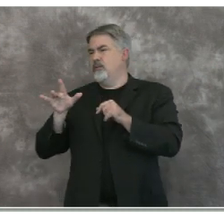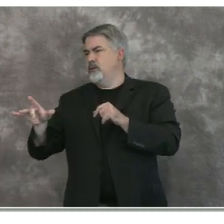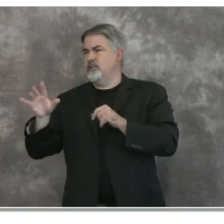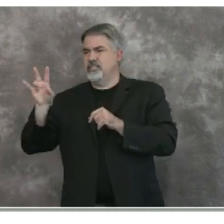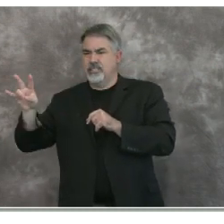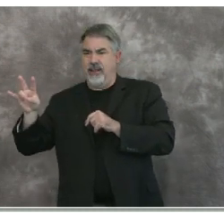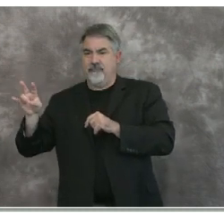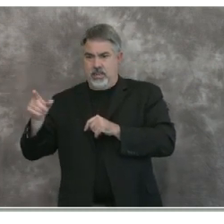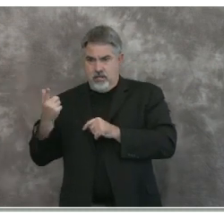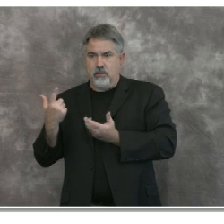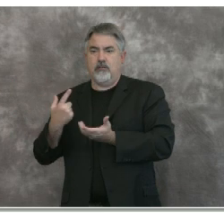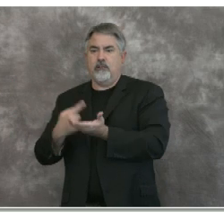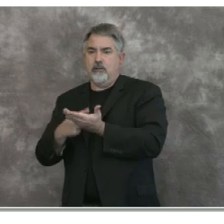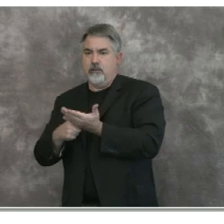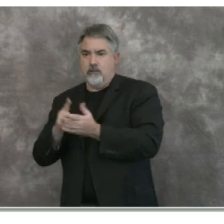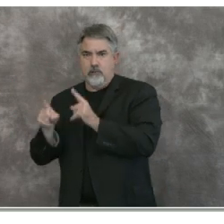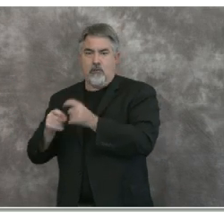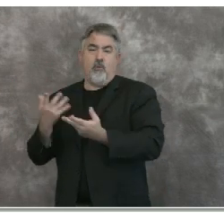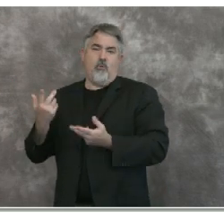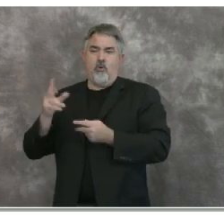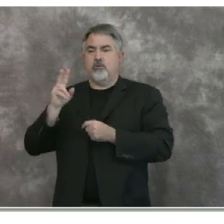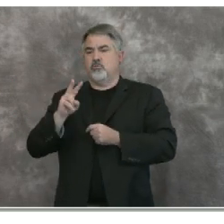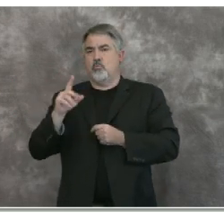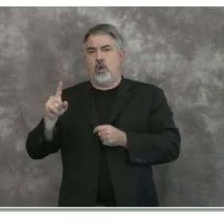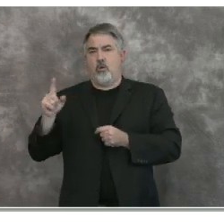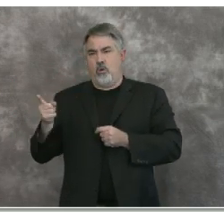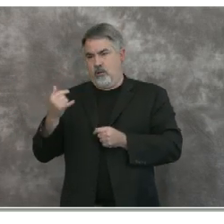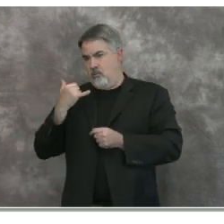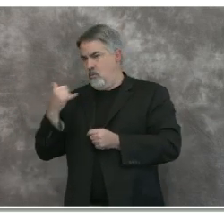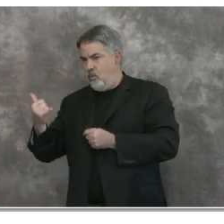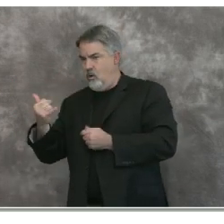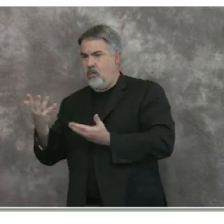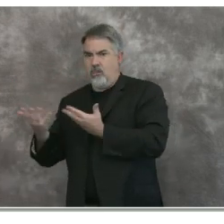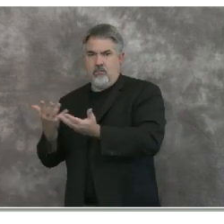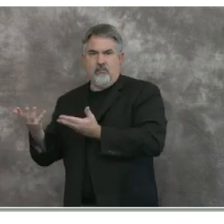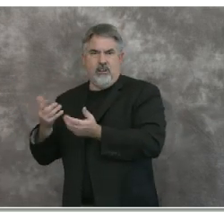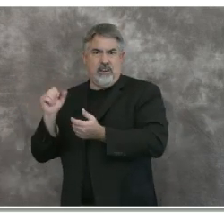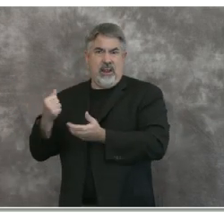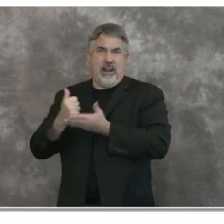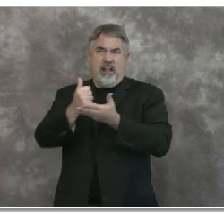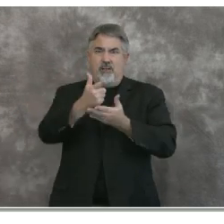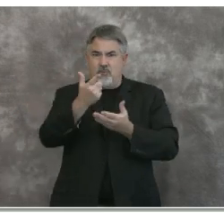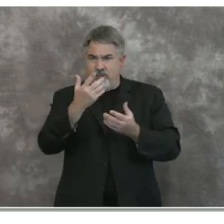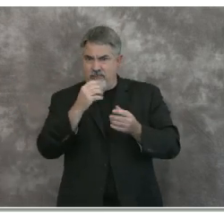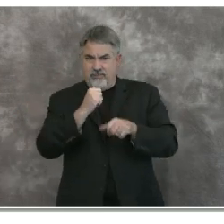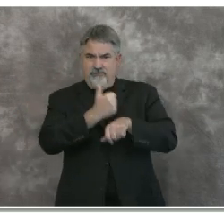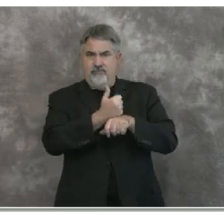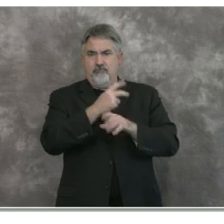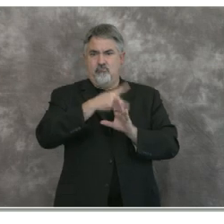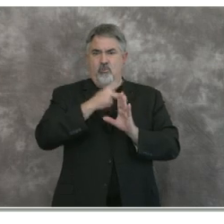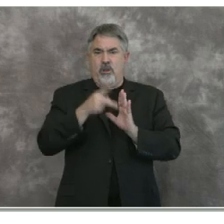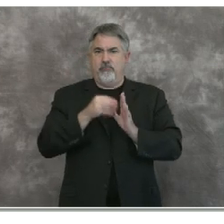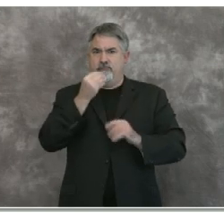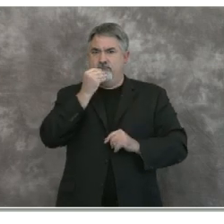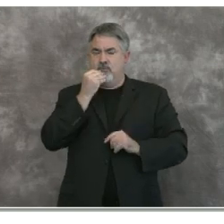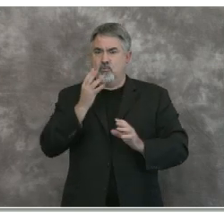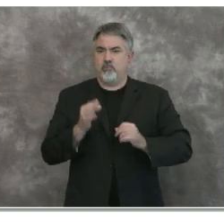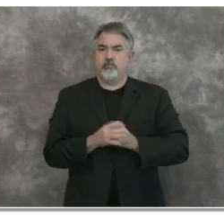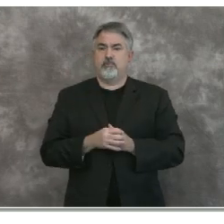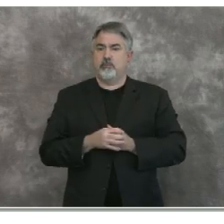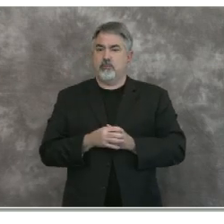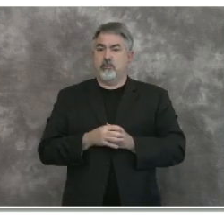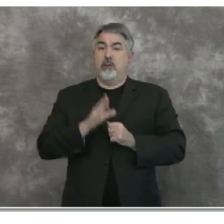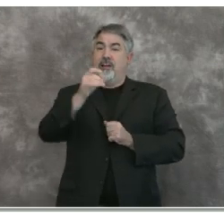800-339-4661 and press 7, or you can always call 211 for help and assistance. Capacity is limited to this